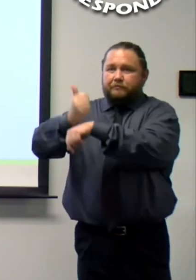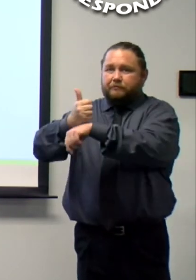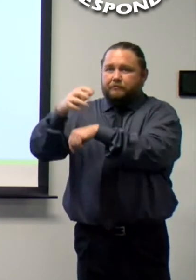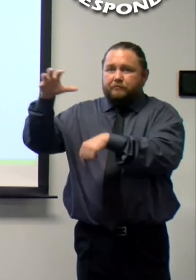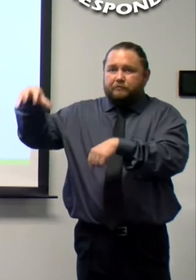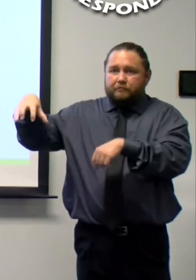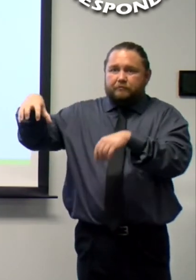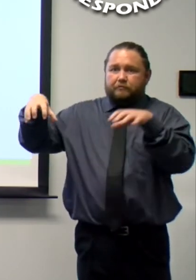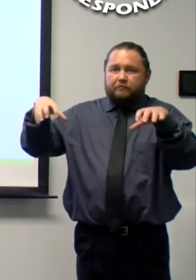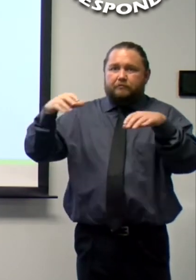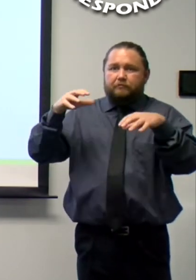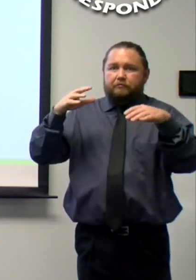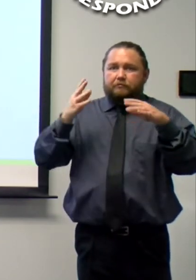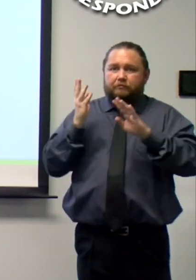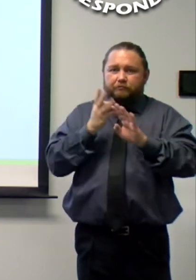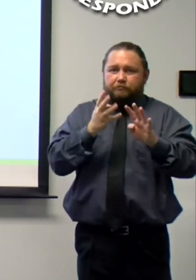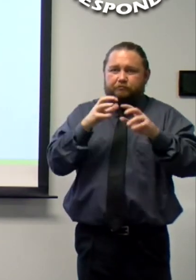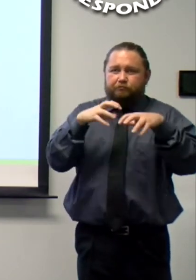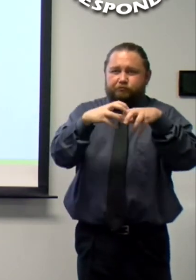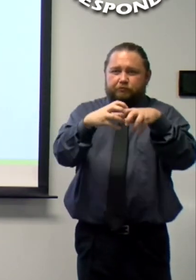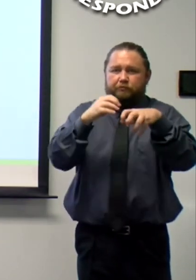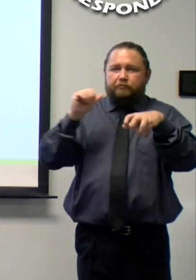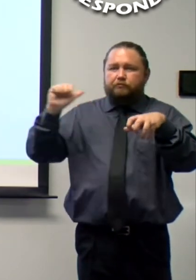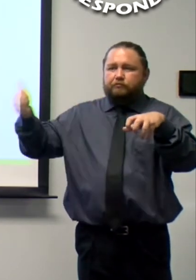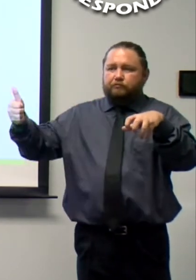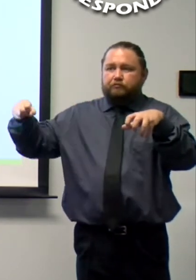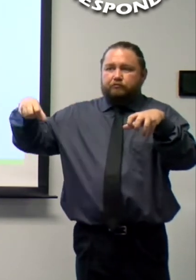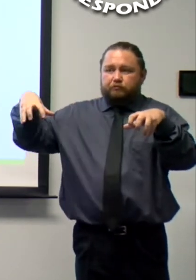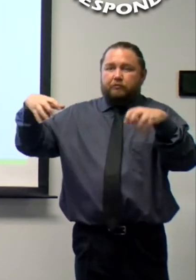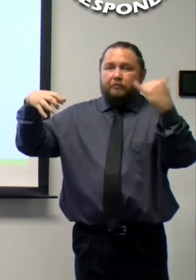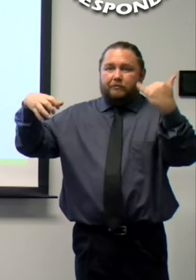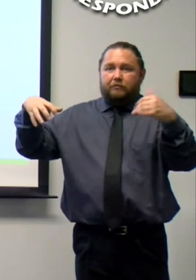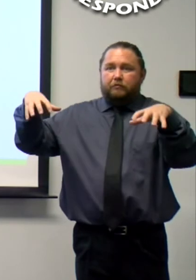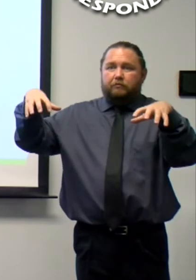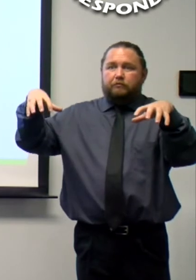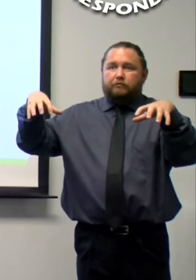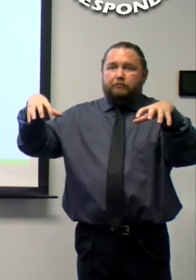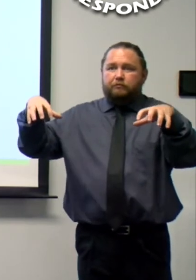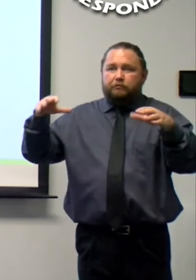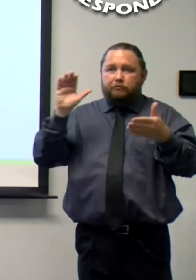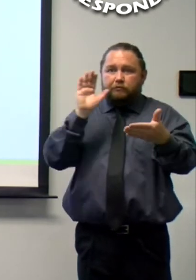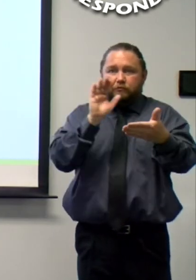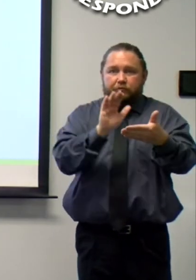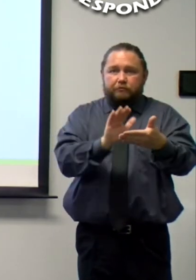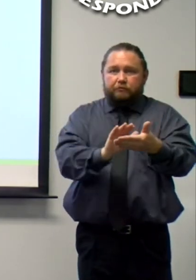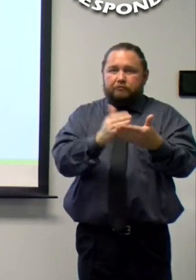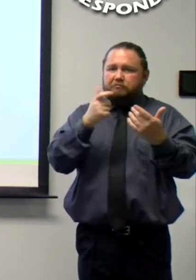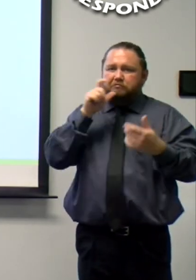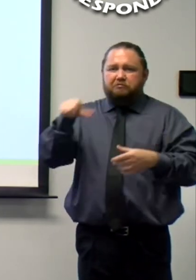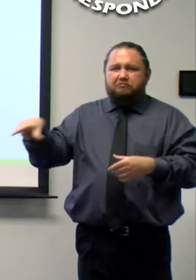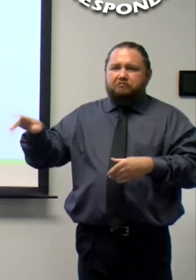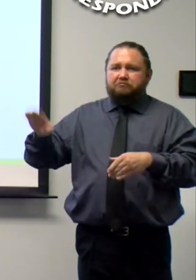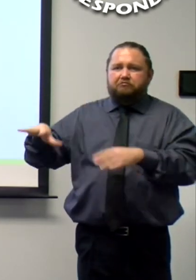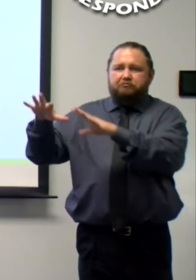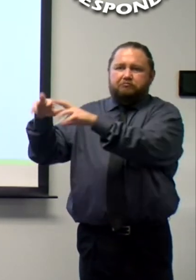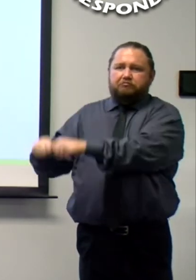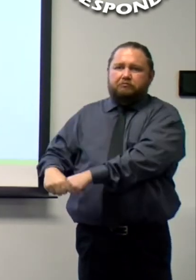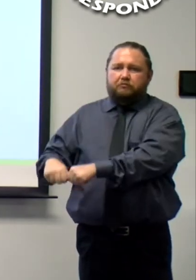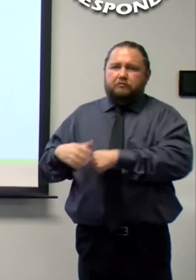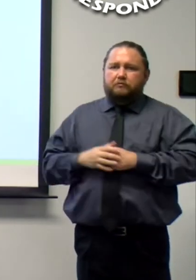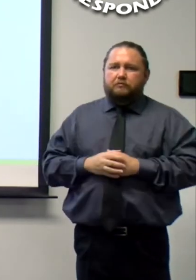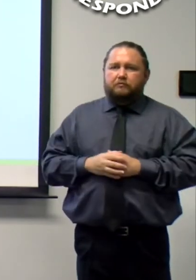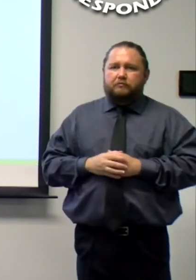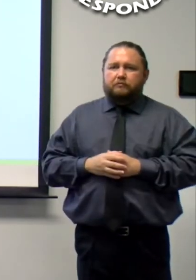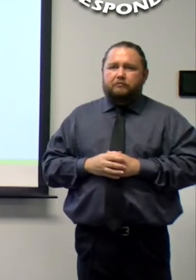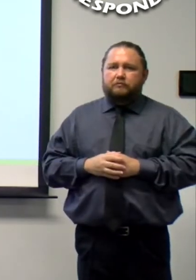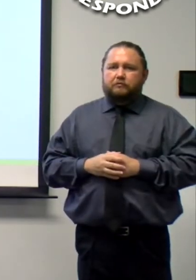patients that have not been able to be managed effectively through our ICUs. We still, however, do have individuals that